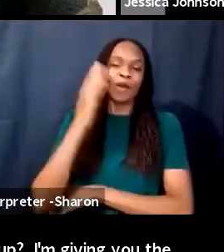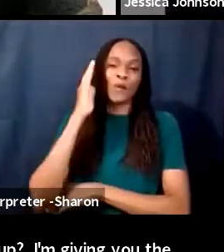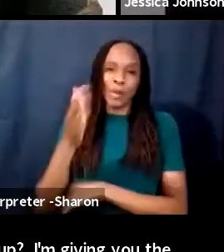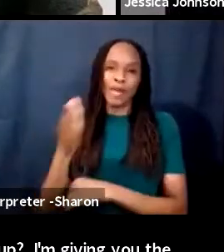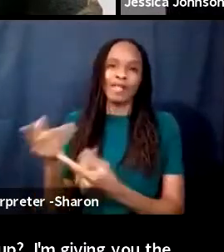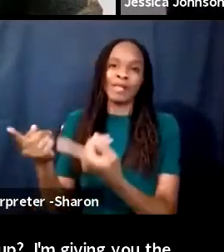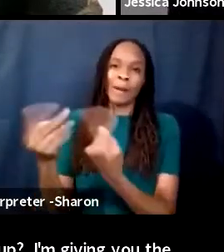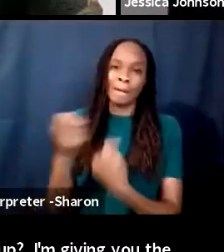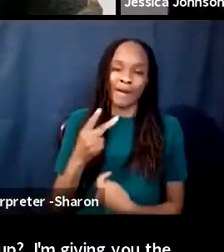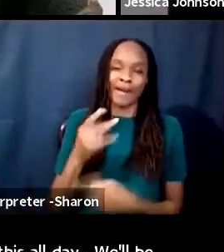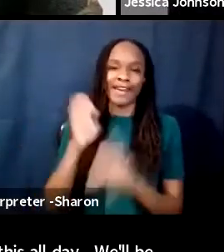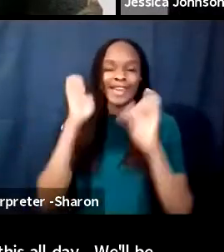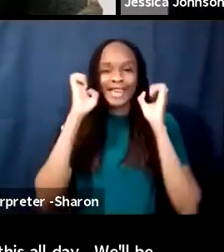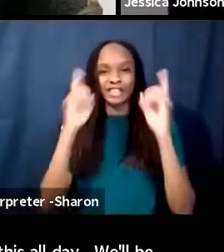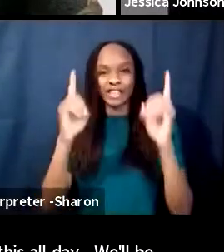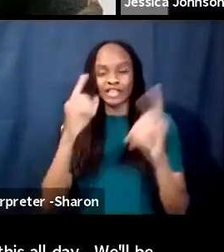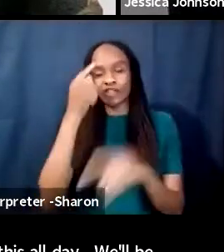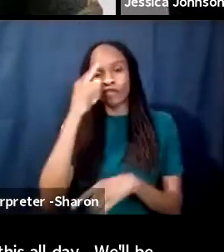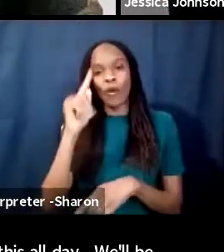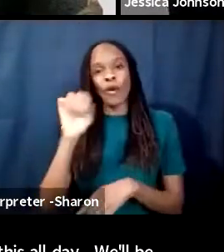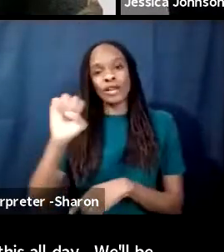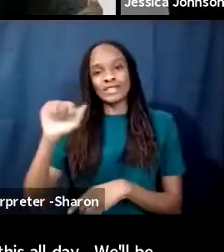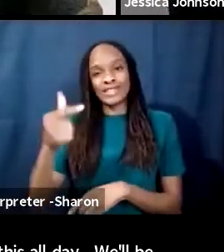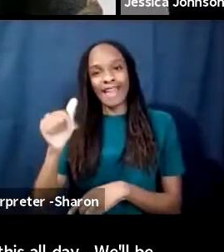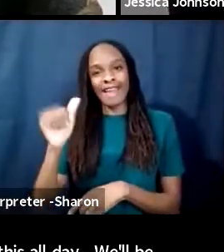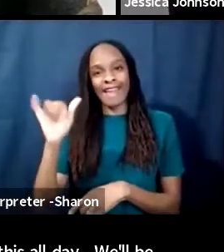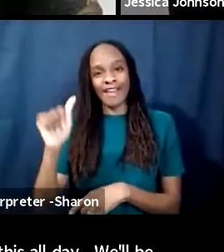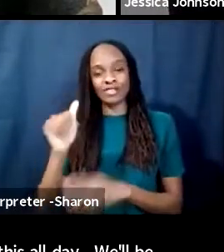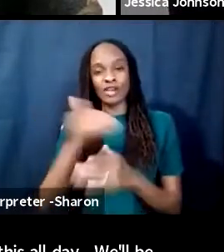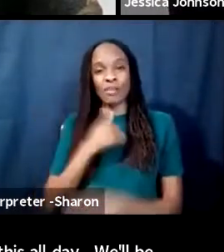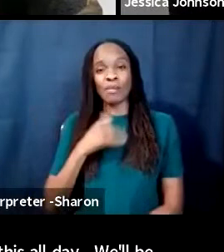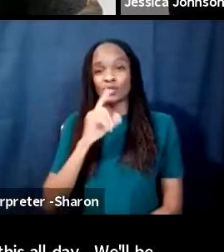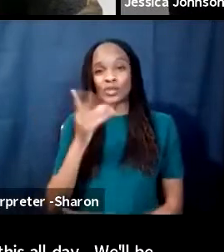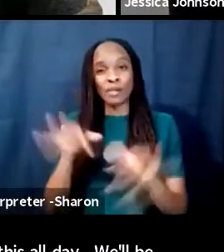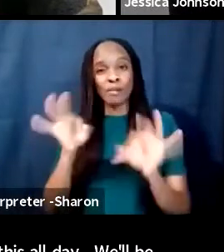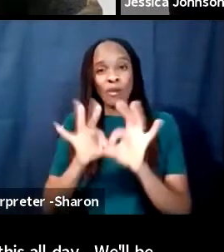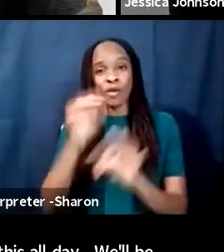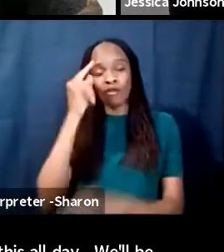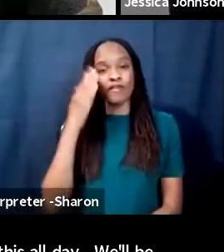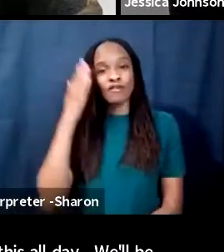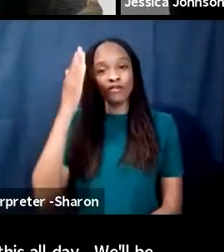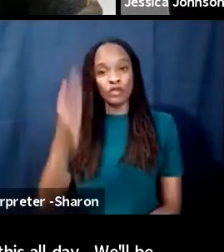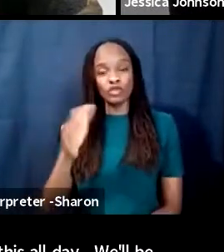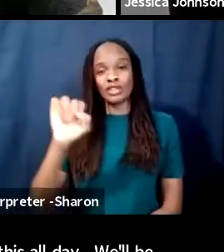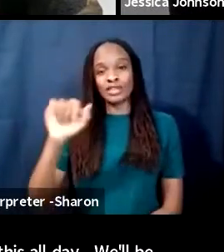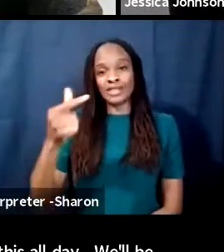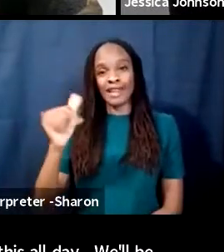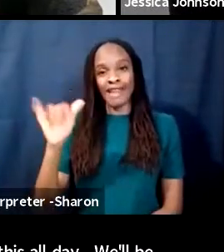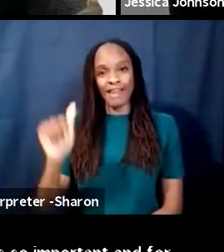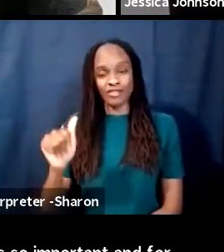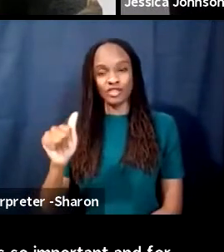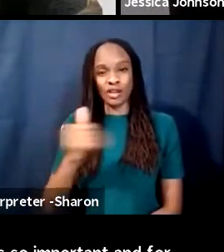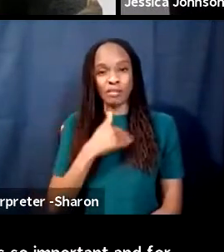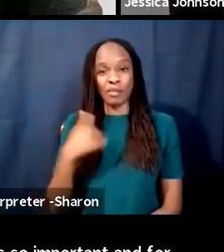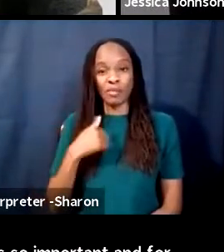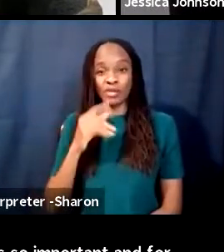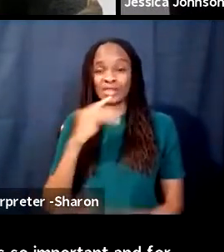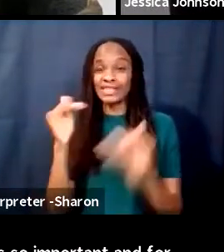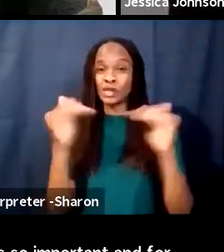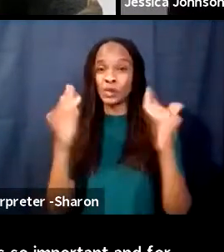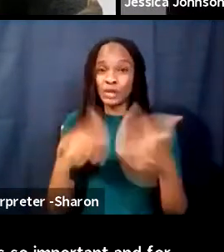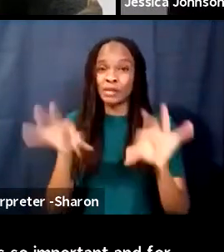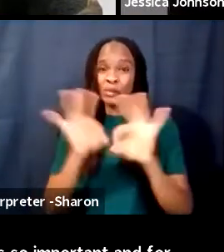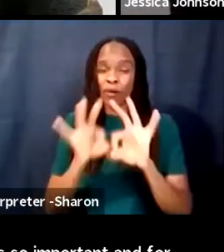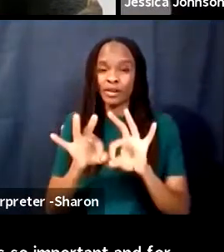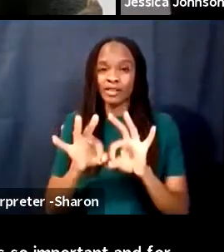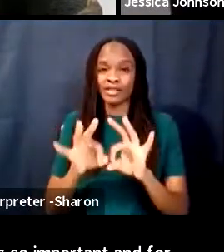Education for SAG-AFTRA members is so important, and for future SAG-AFTRA filmmakers equally important. So